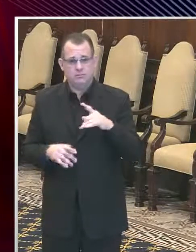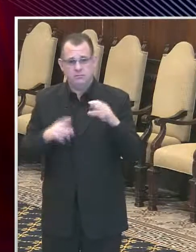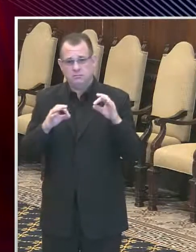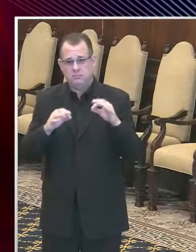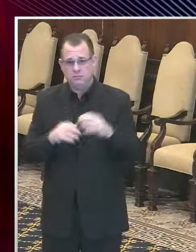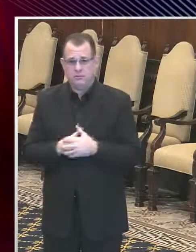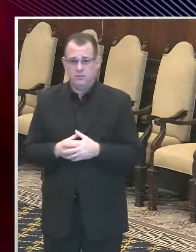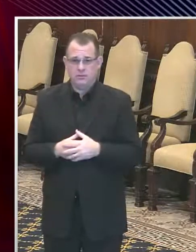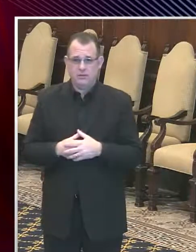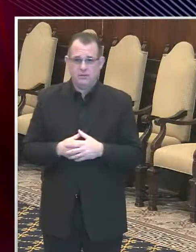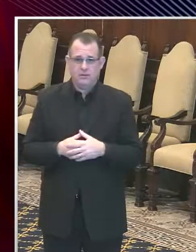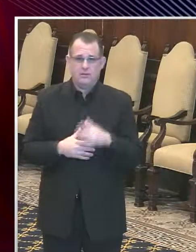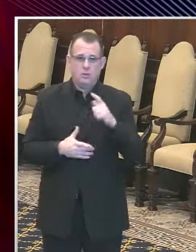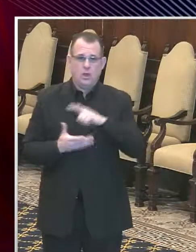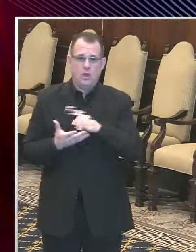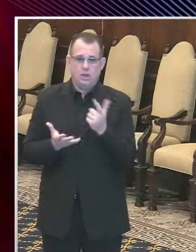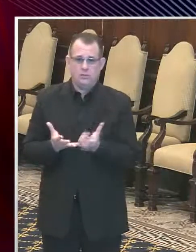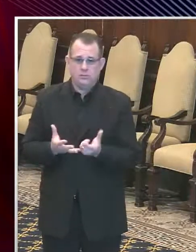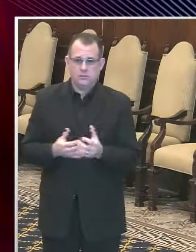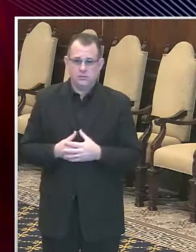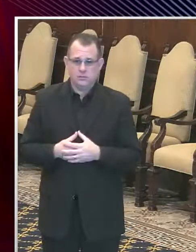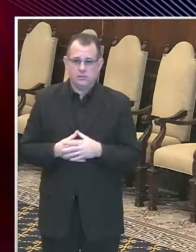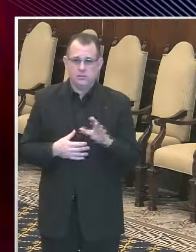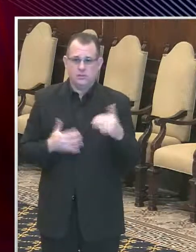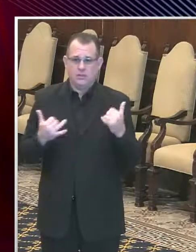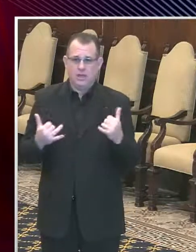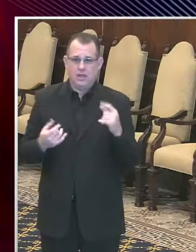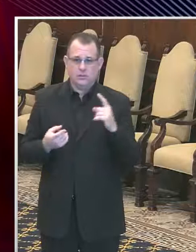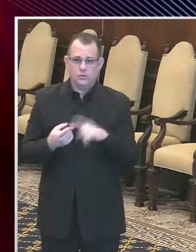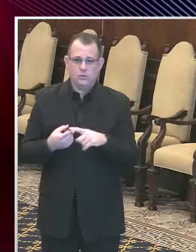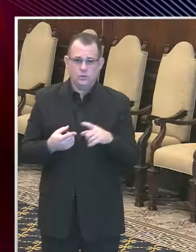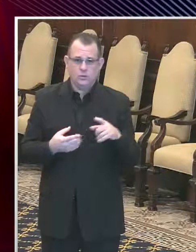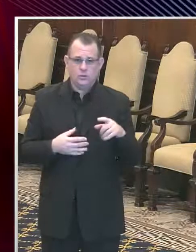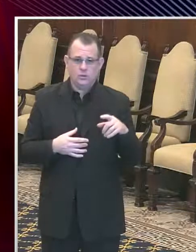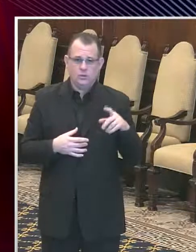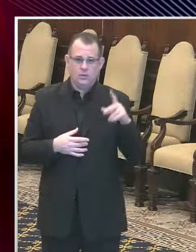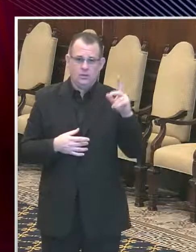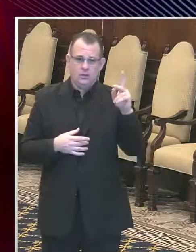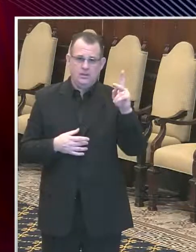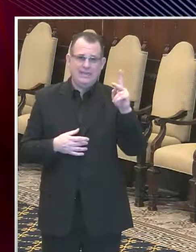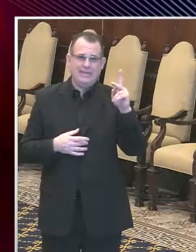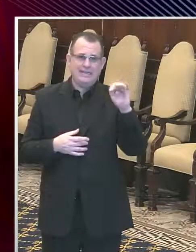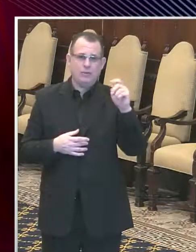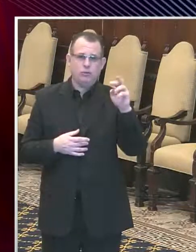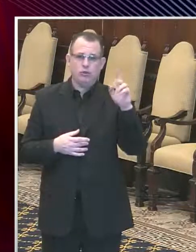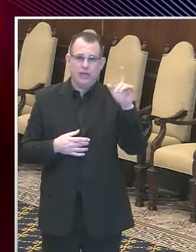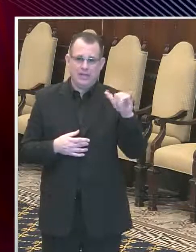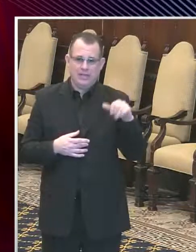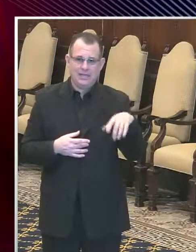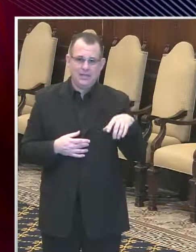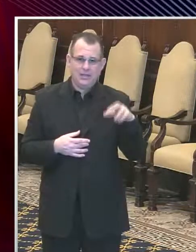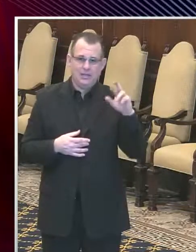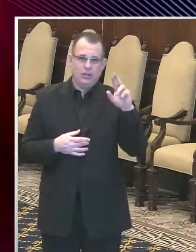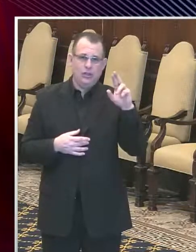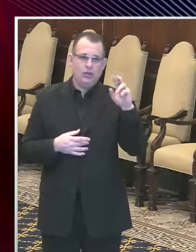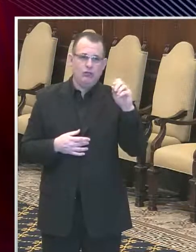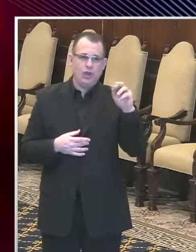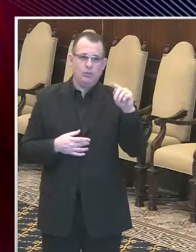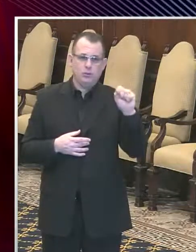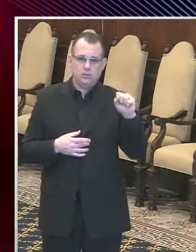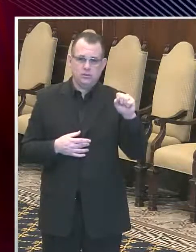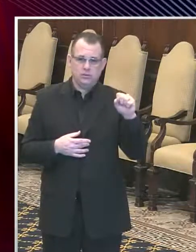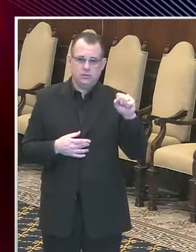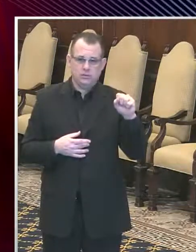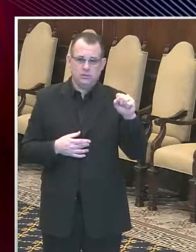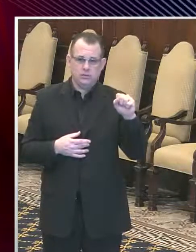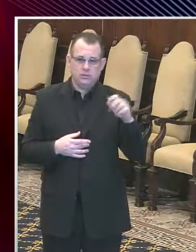Thank you. We are going to go to Kimberly C. Roberts with the Tribune. Kimberly.